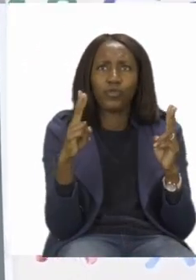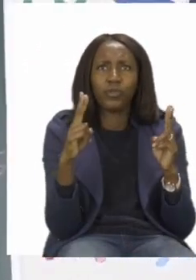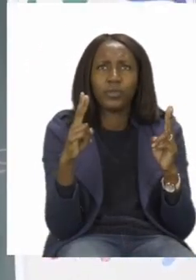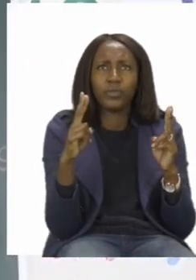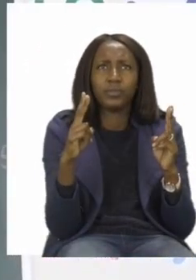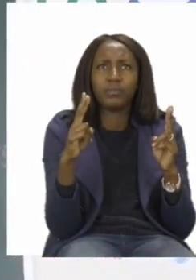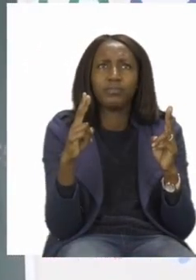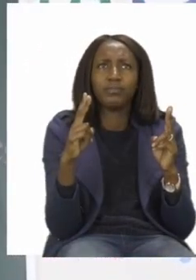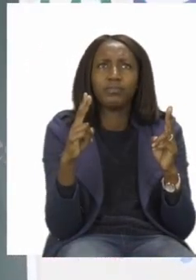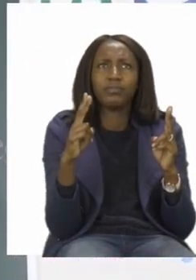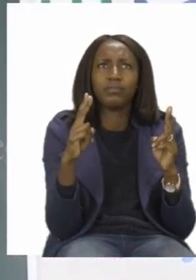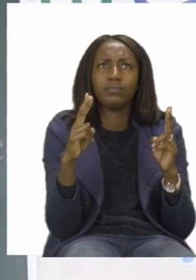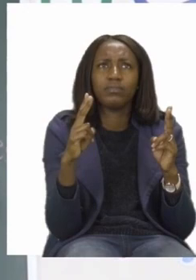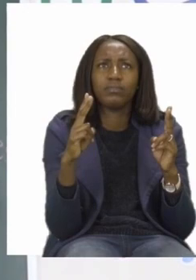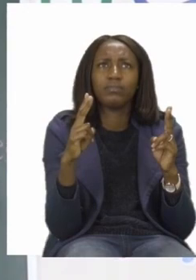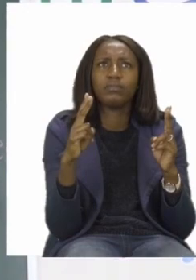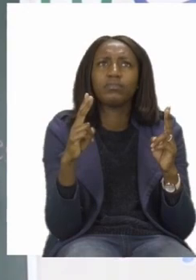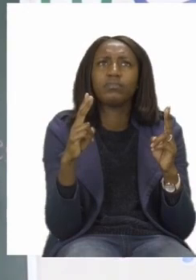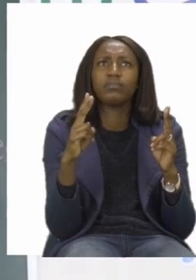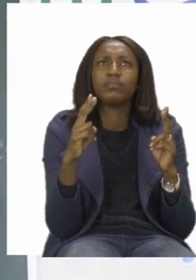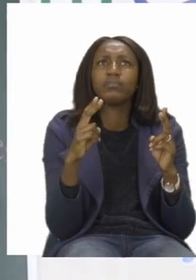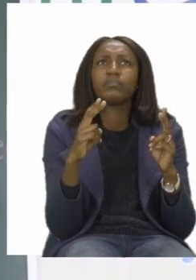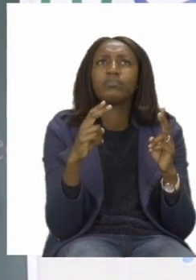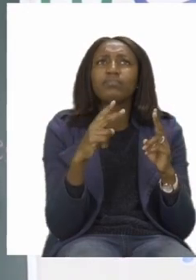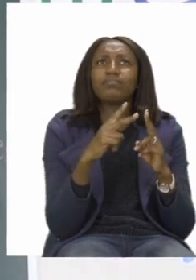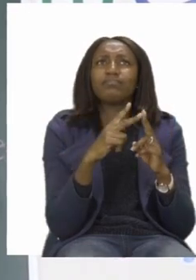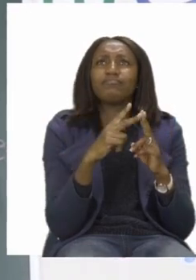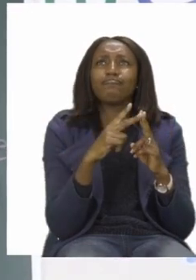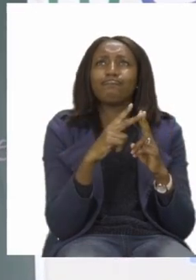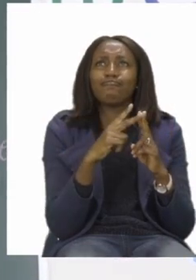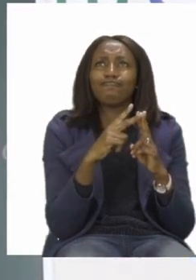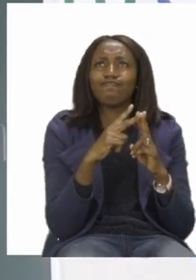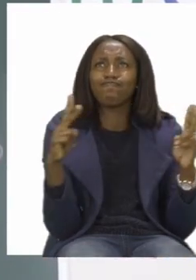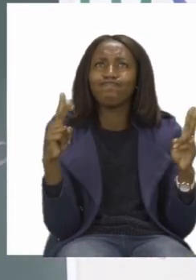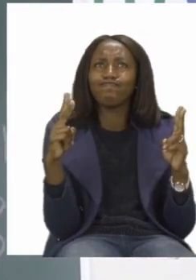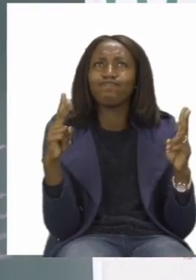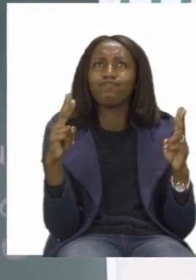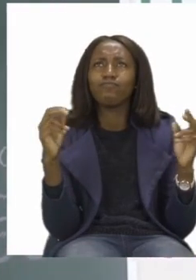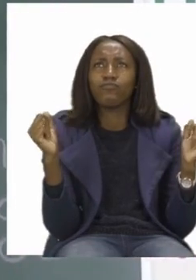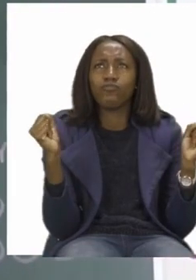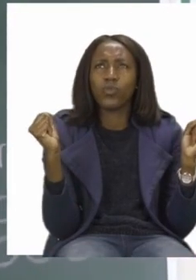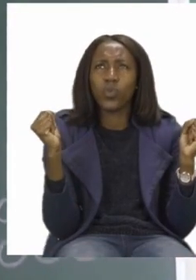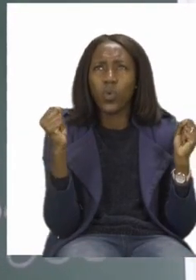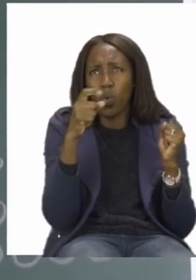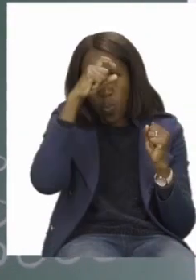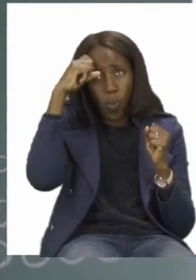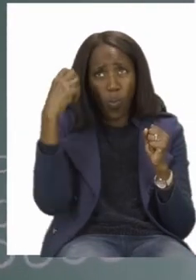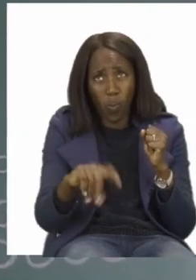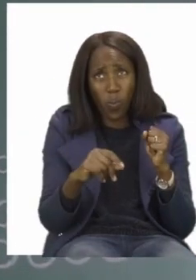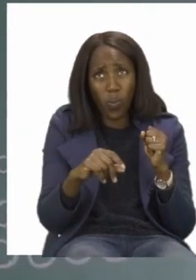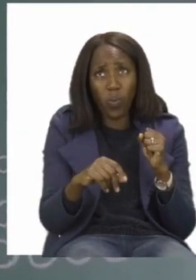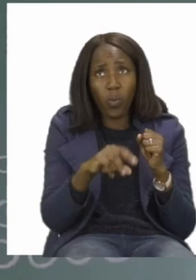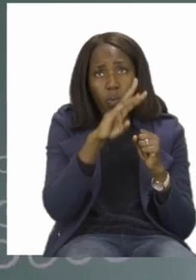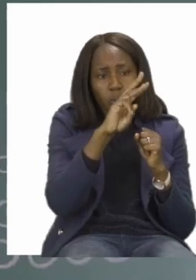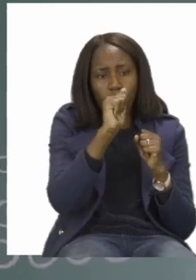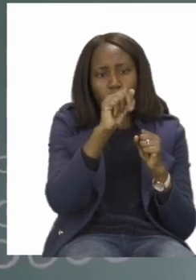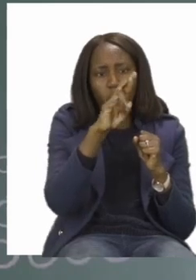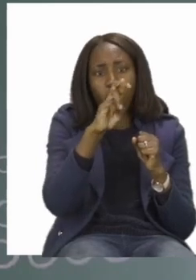Now, when something is very warm, we can use one word for that, and that is the word